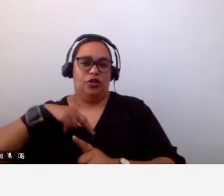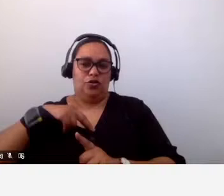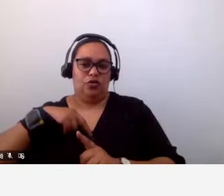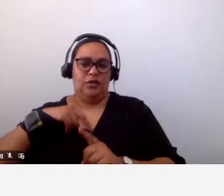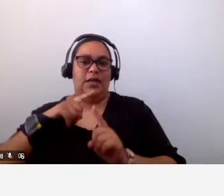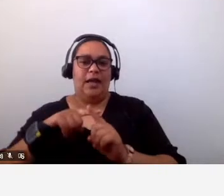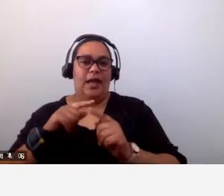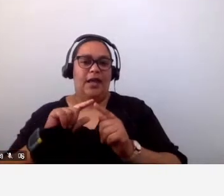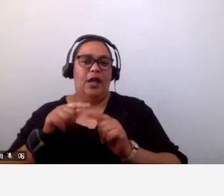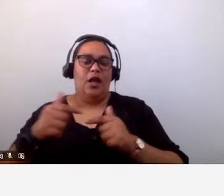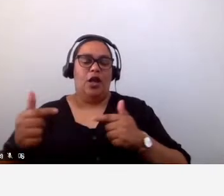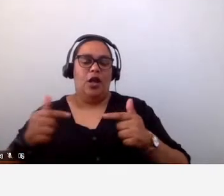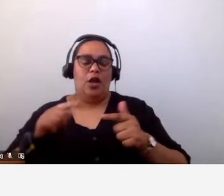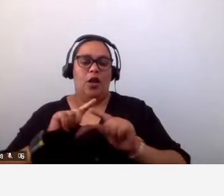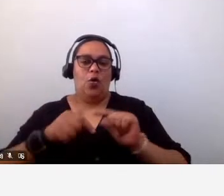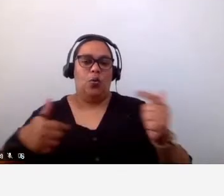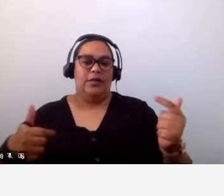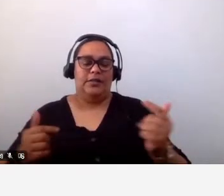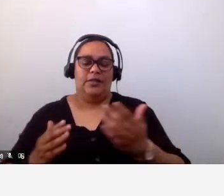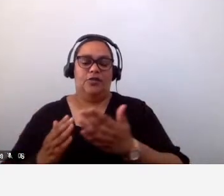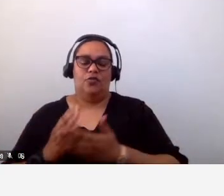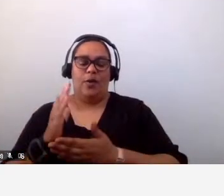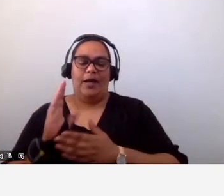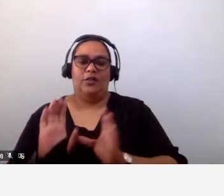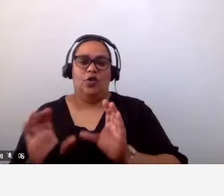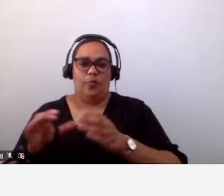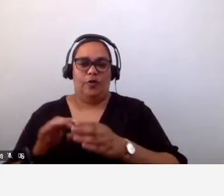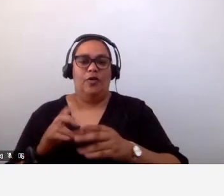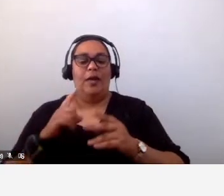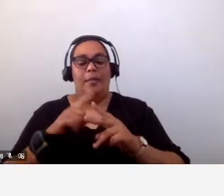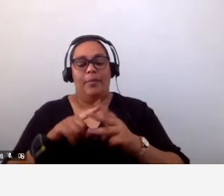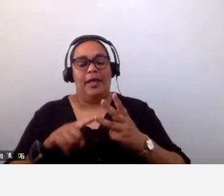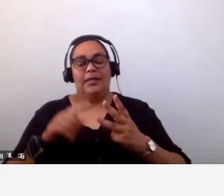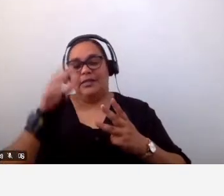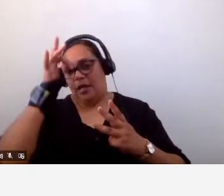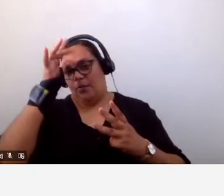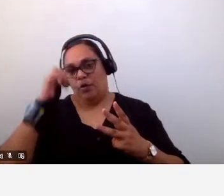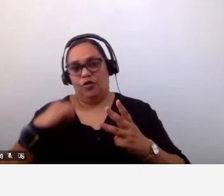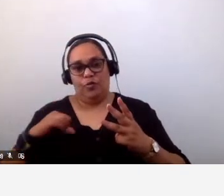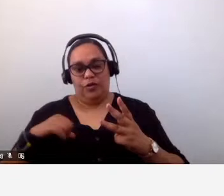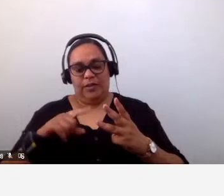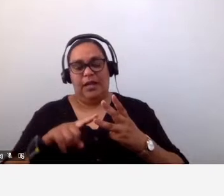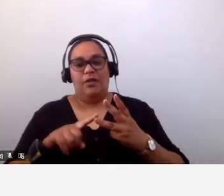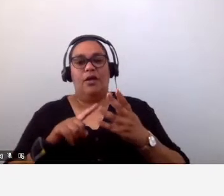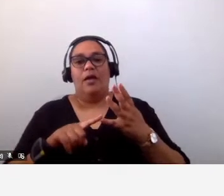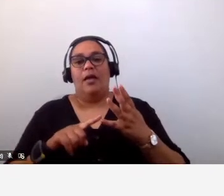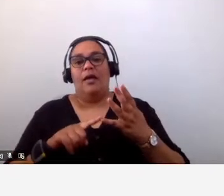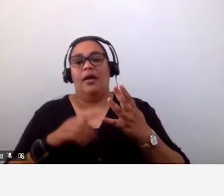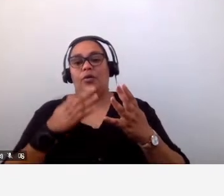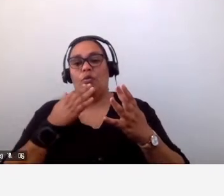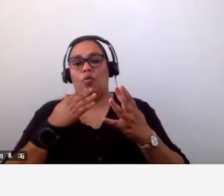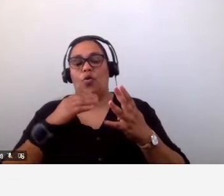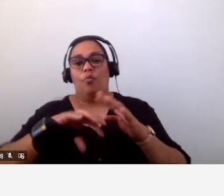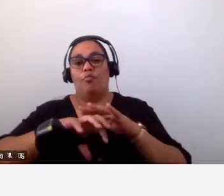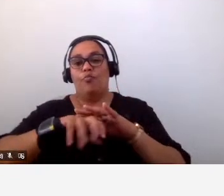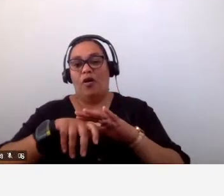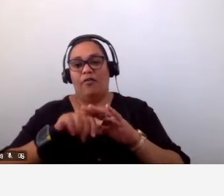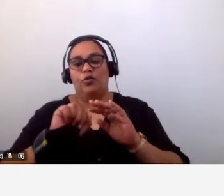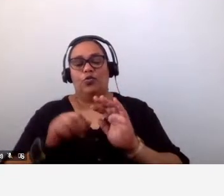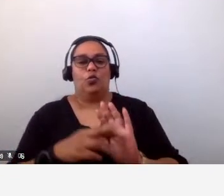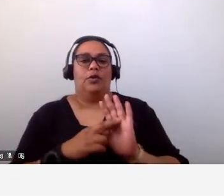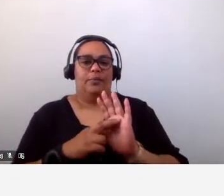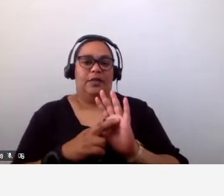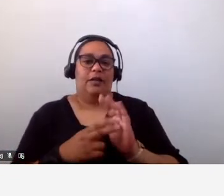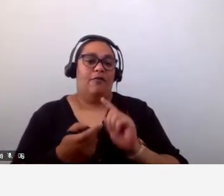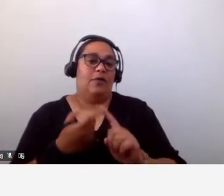and Linguistic Rights Commission, and with Stellenbosch municipality, and the province was